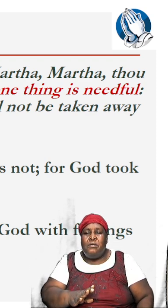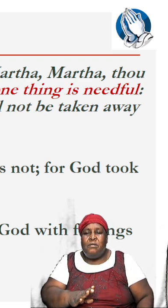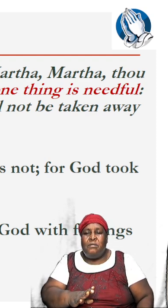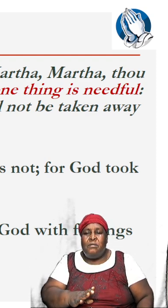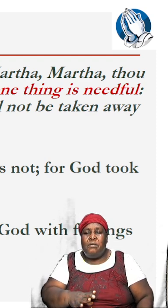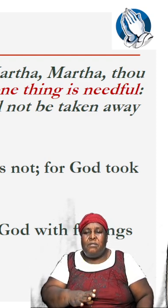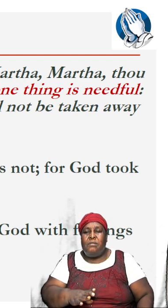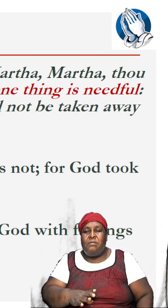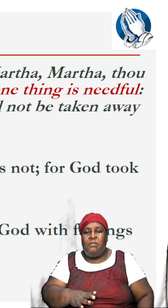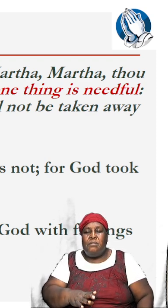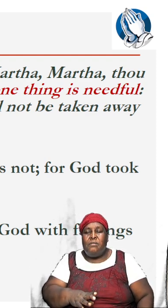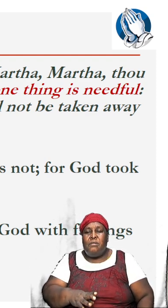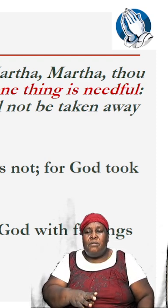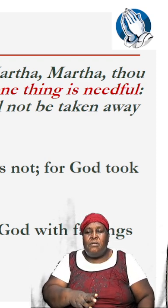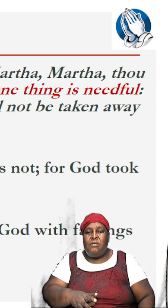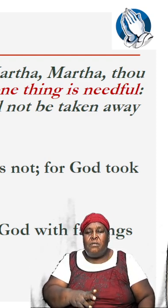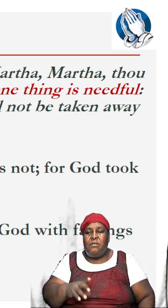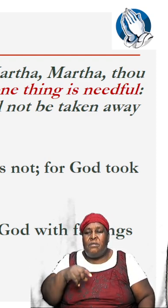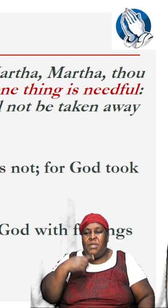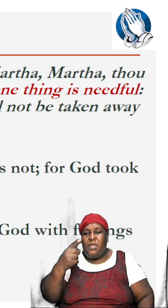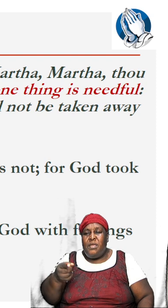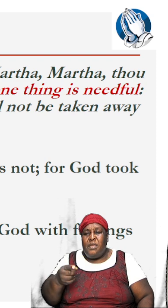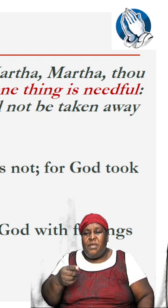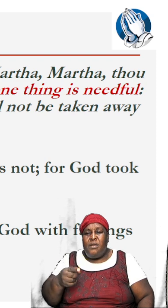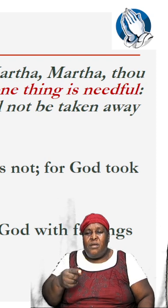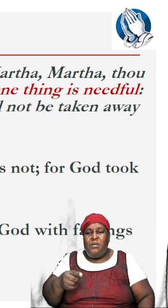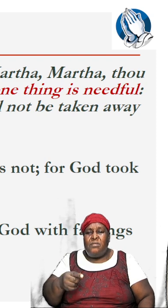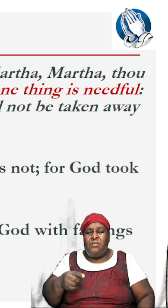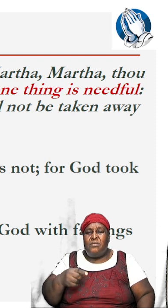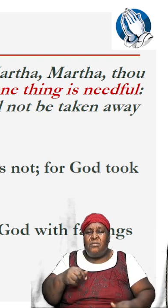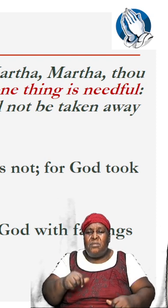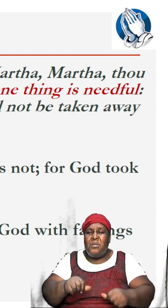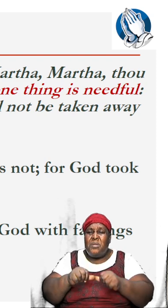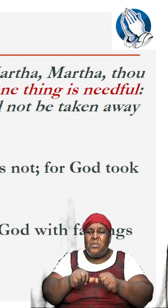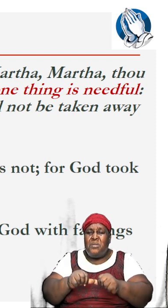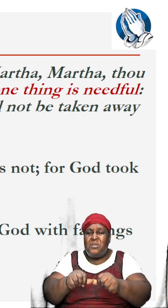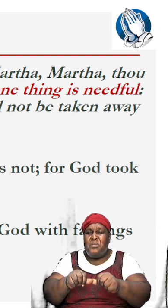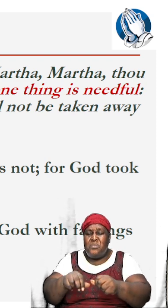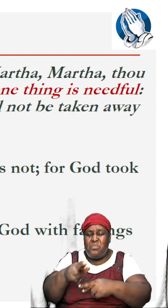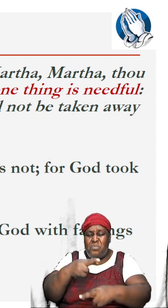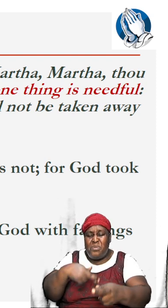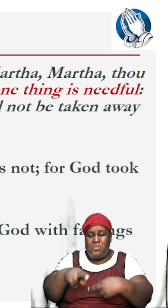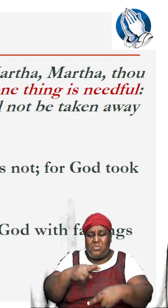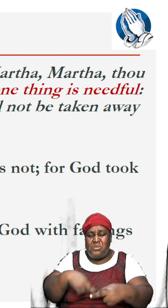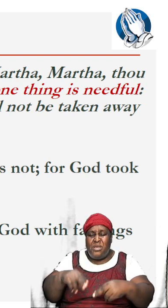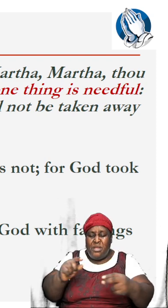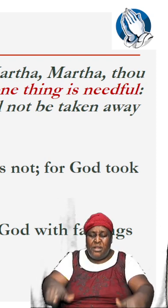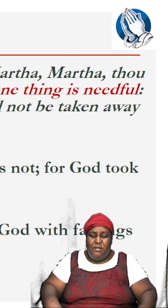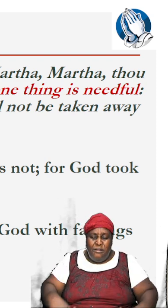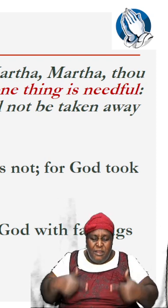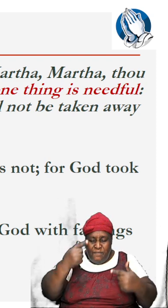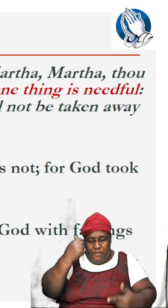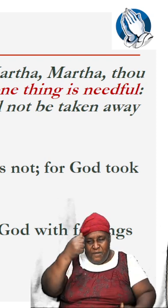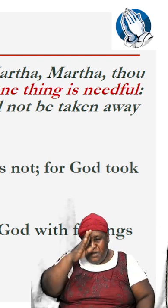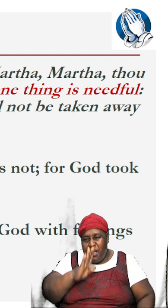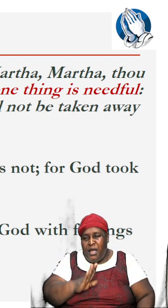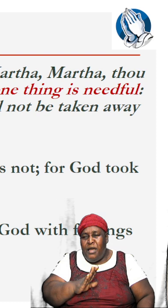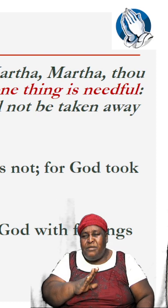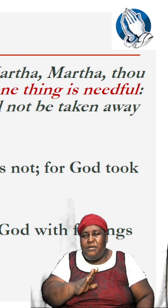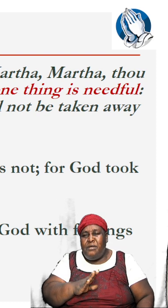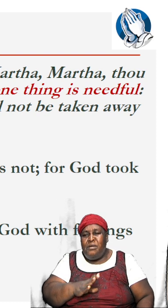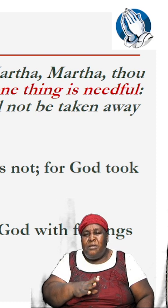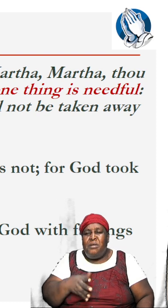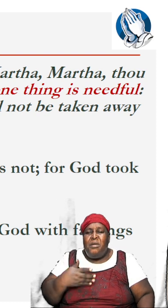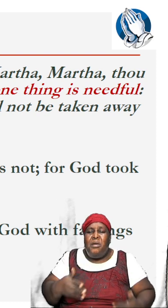phrase, walked with God, speaks to the fact that he had a continuous relationship with God. He probably, God